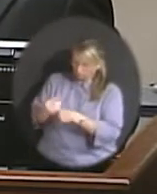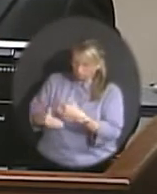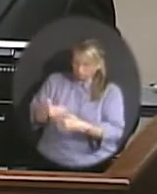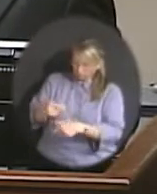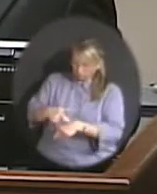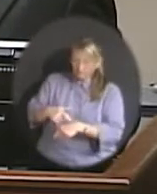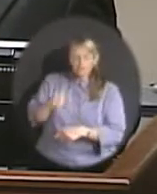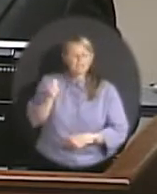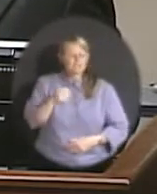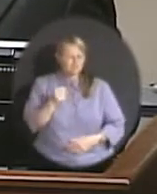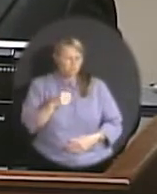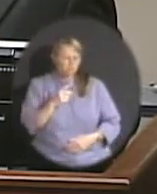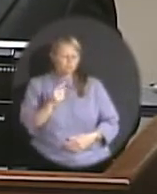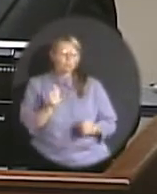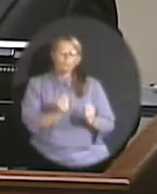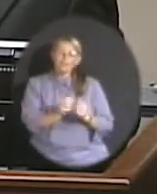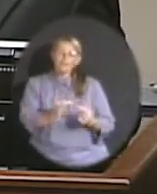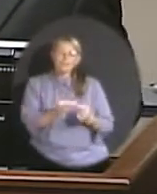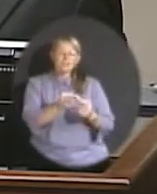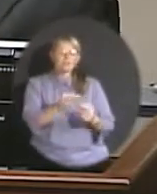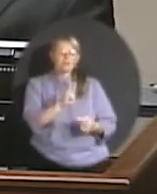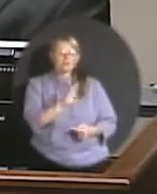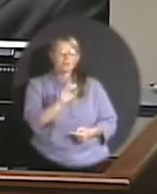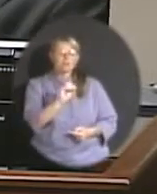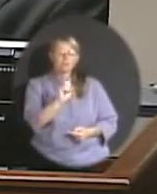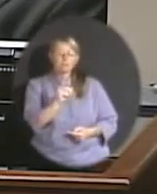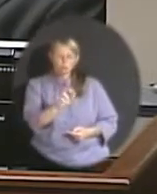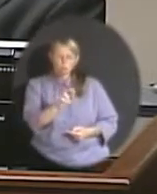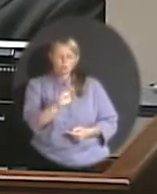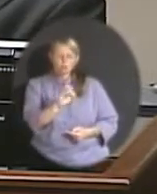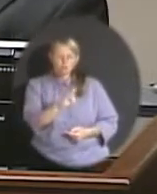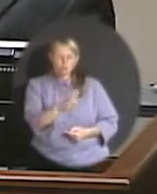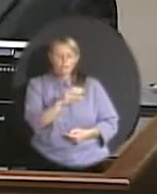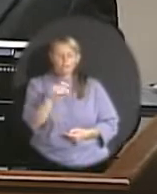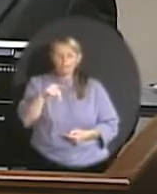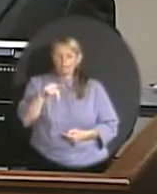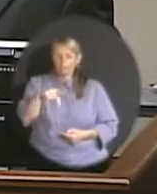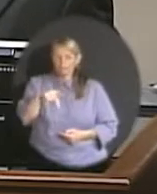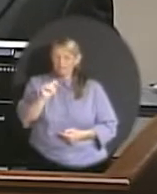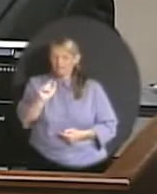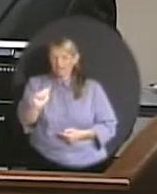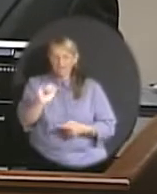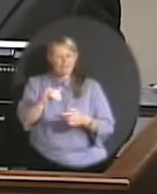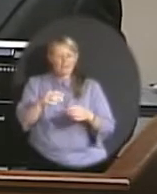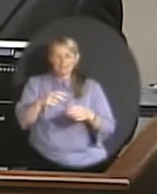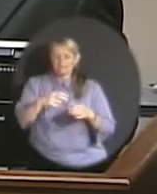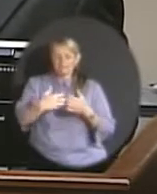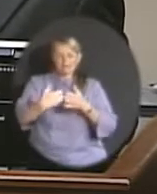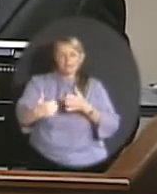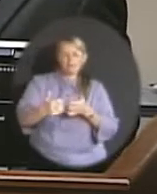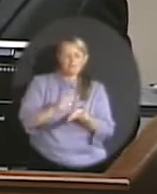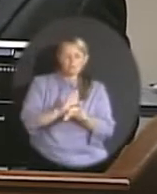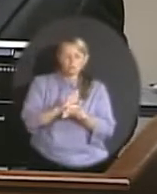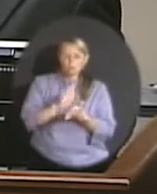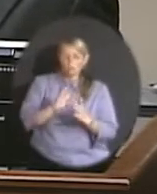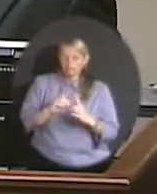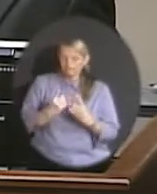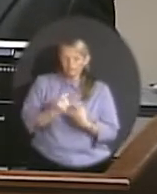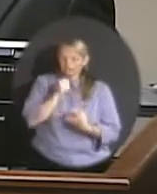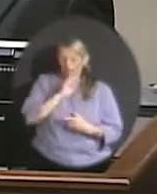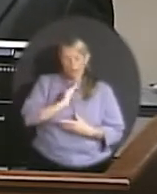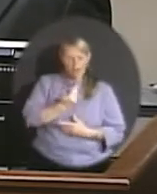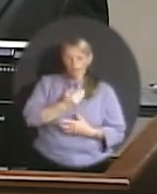separation, is Booster Club PTA funds. That's run outside of the school district. It is not our funds, and we keep kind of an arm's